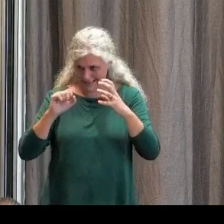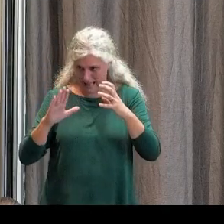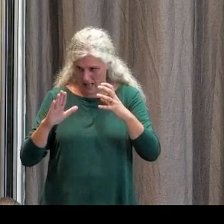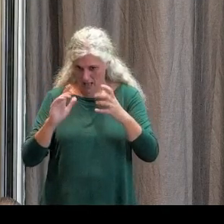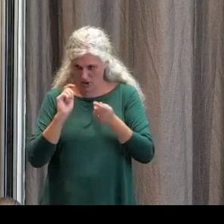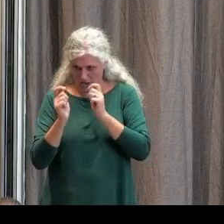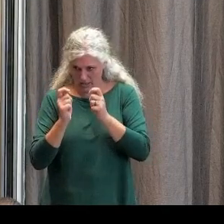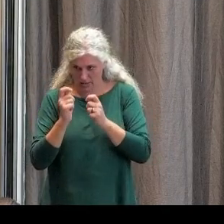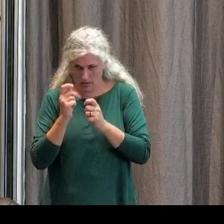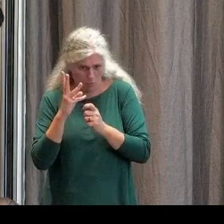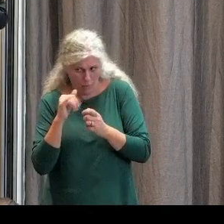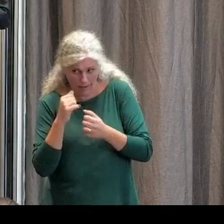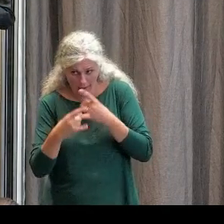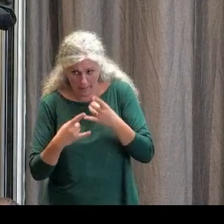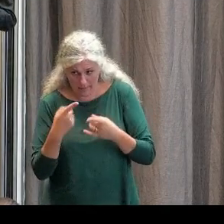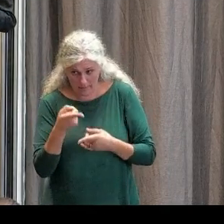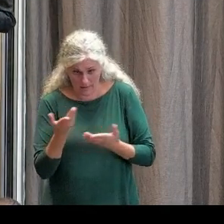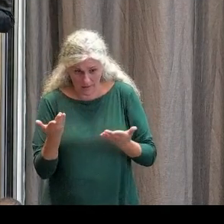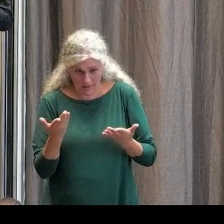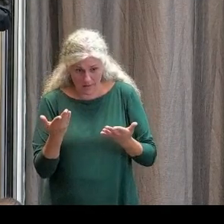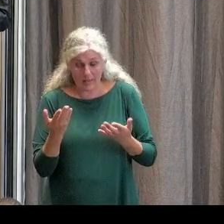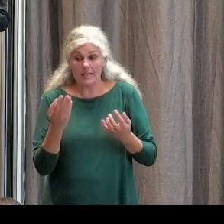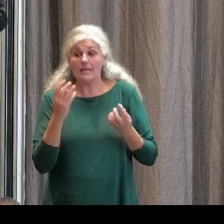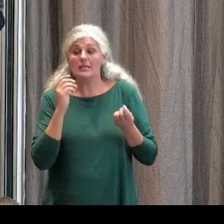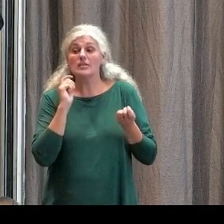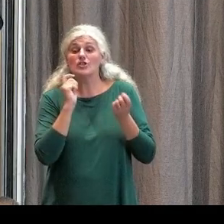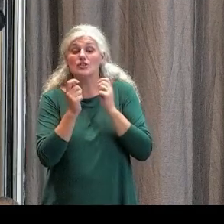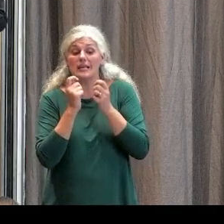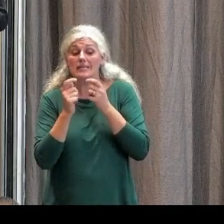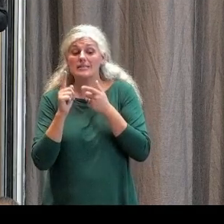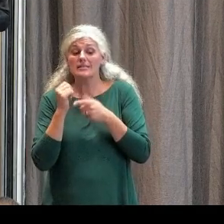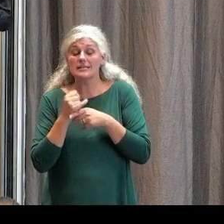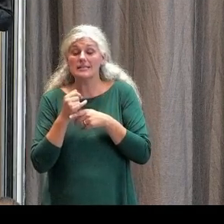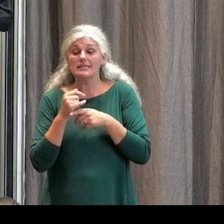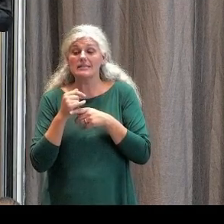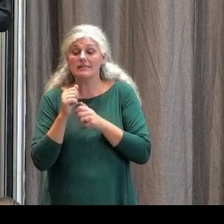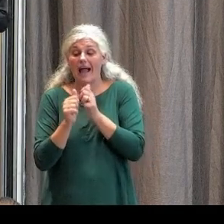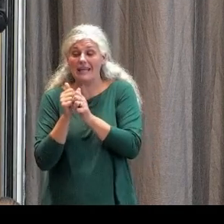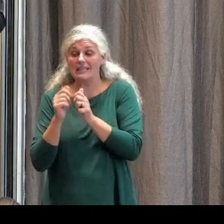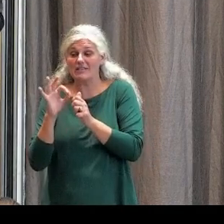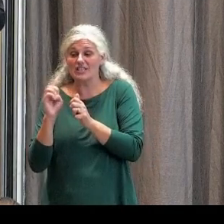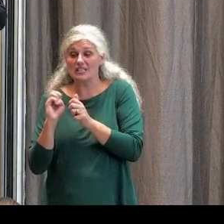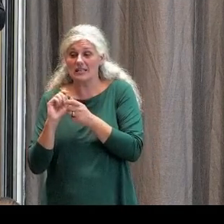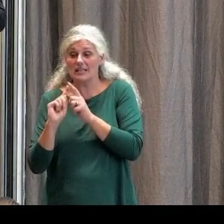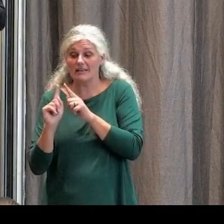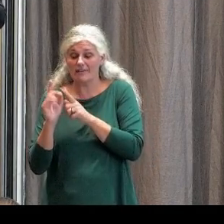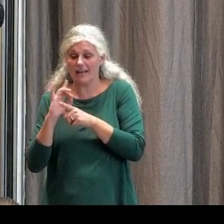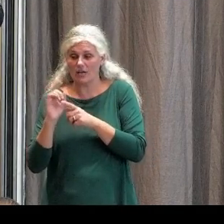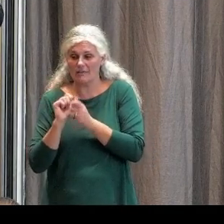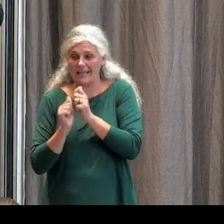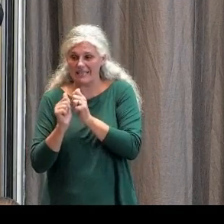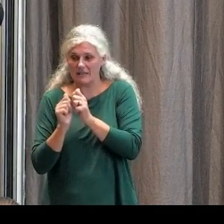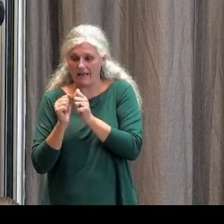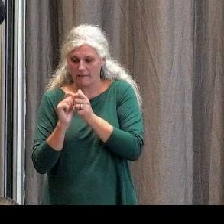Well, what caused that? Changes and differences in gene activity. So that's when the